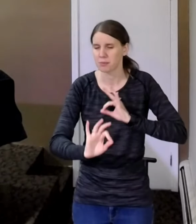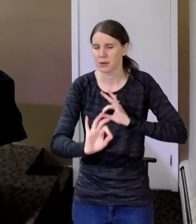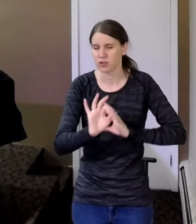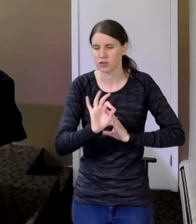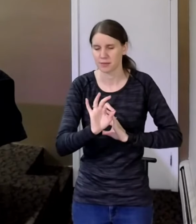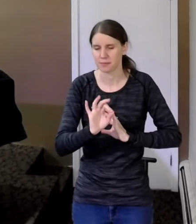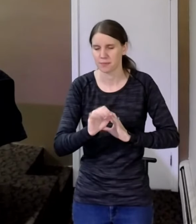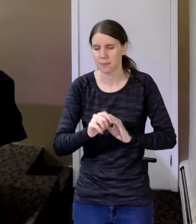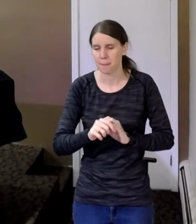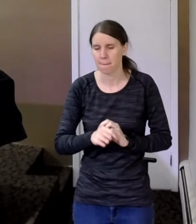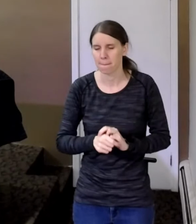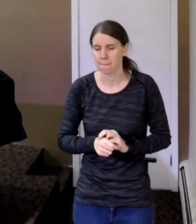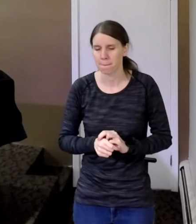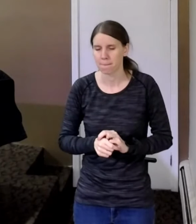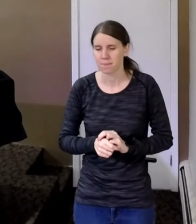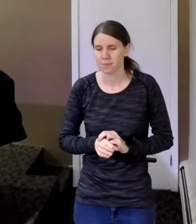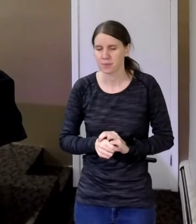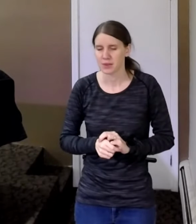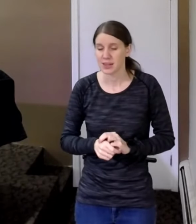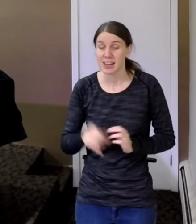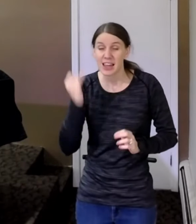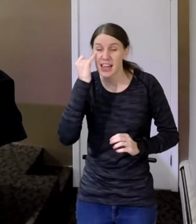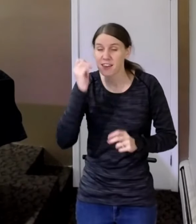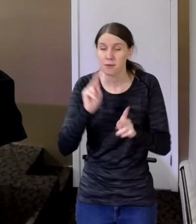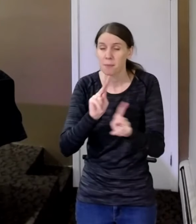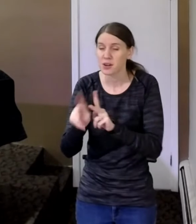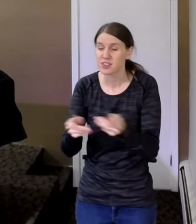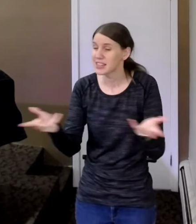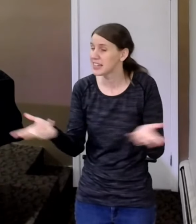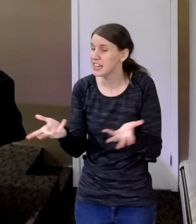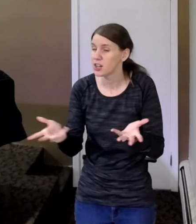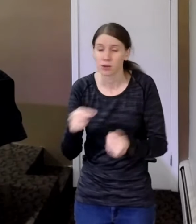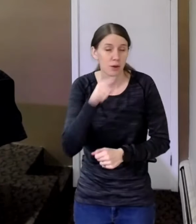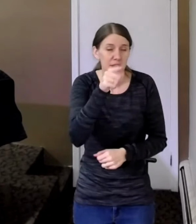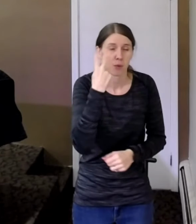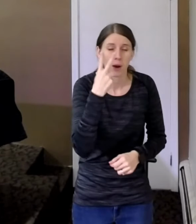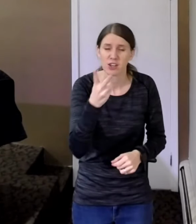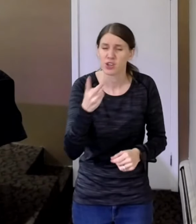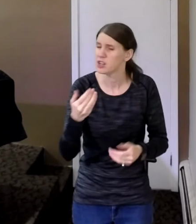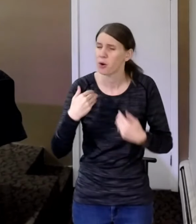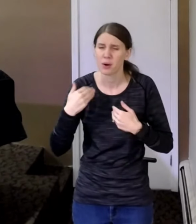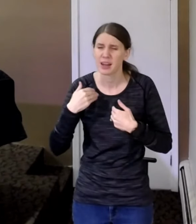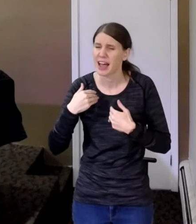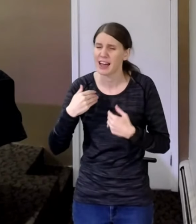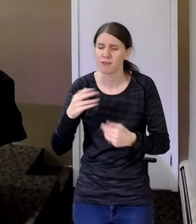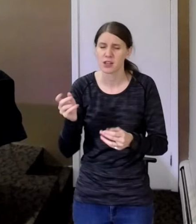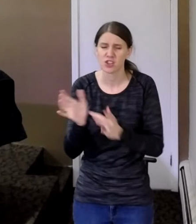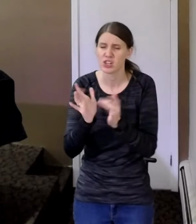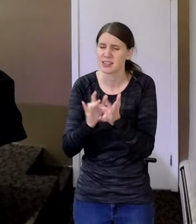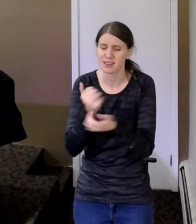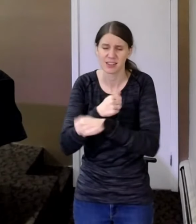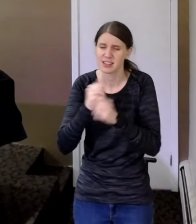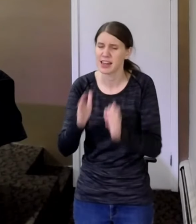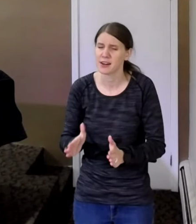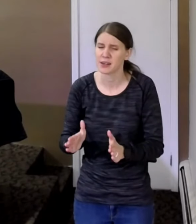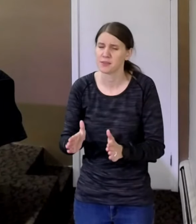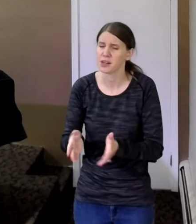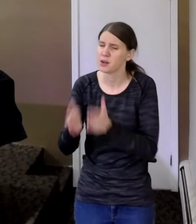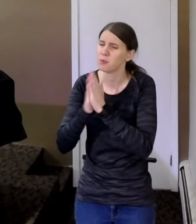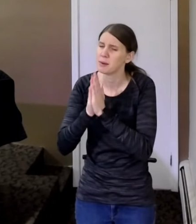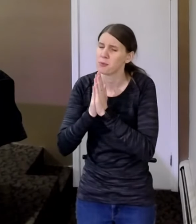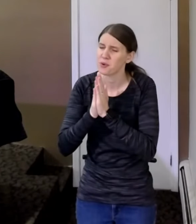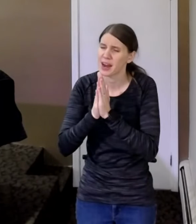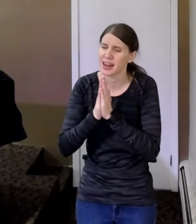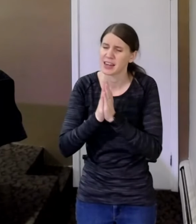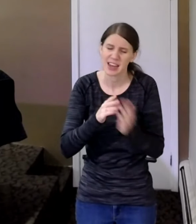today. For anyone that might be here today without Jesus Christ as their Savior, May they come to know you today. May they choose